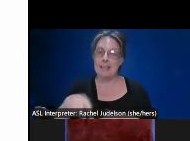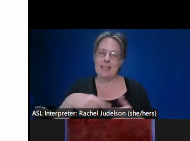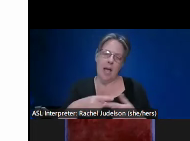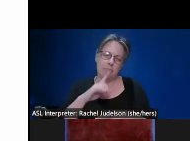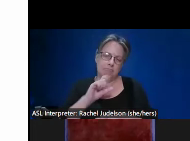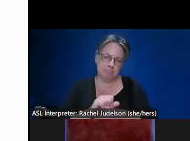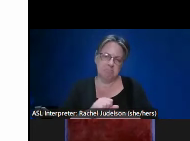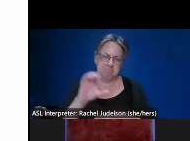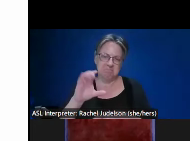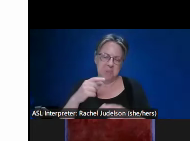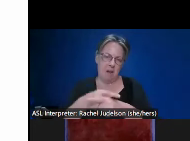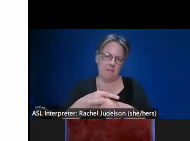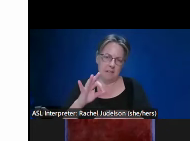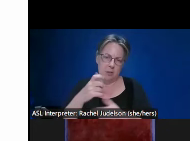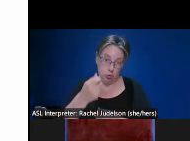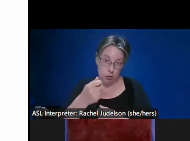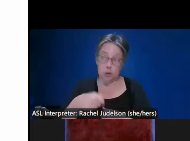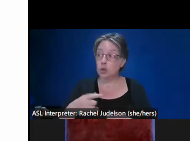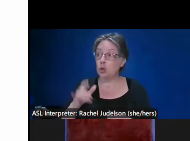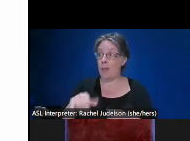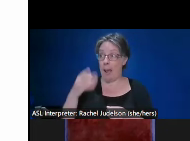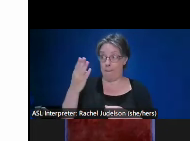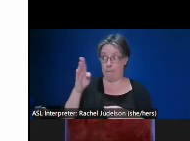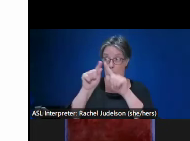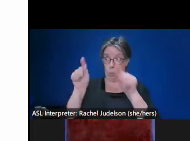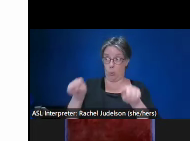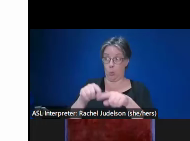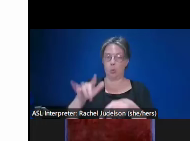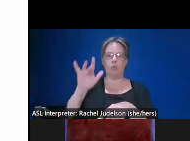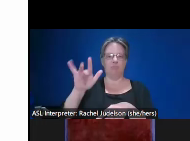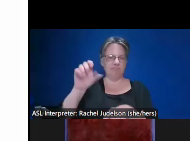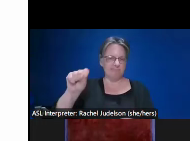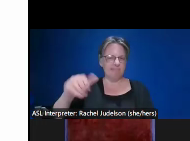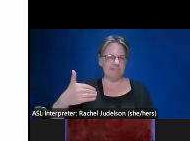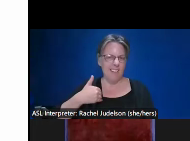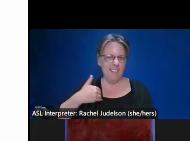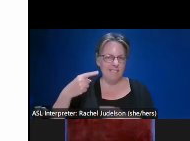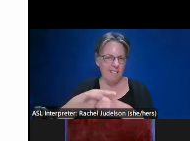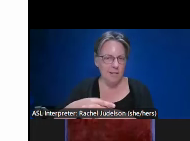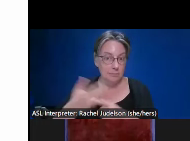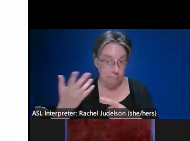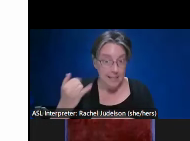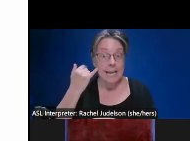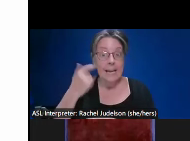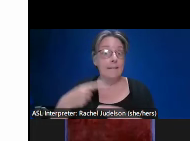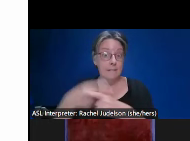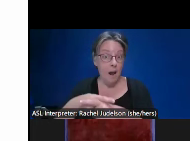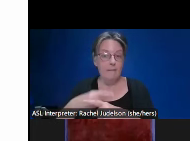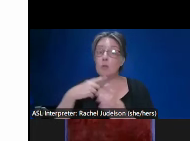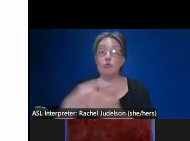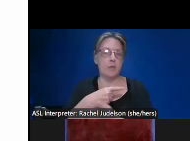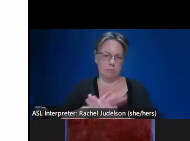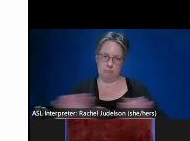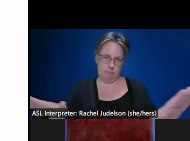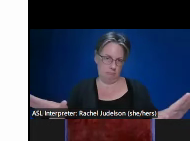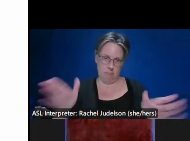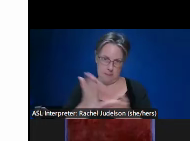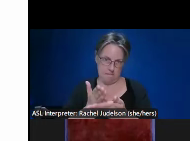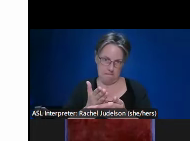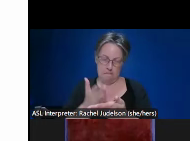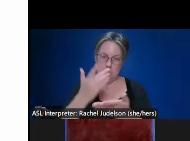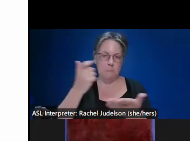of interest, and you might want to click that button saying that you have a conflict of interest. And in that case, you don't do the review because we don't